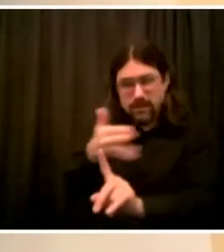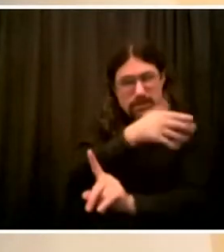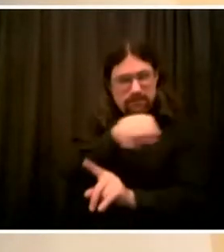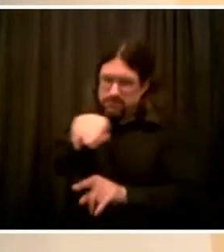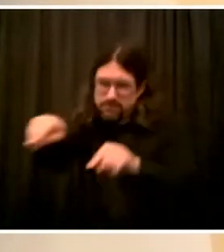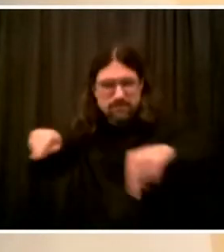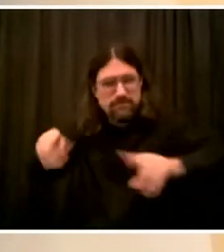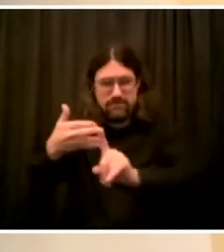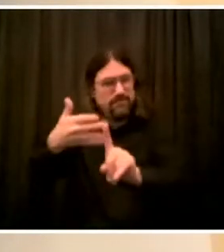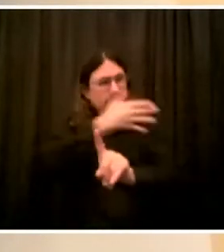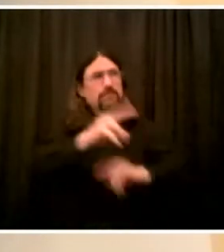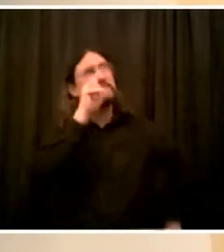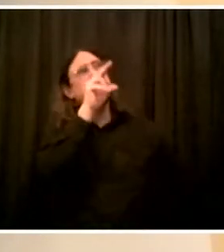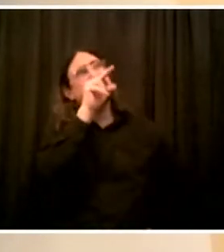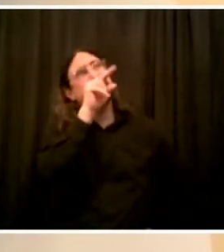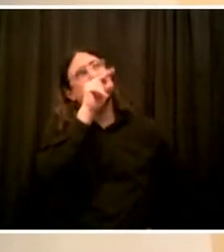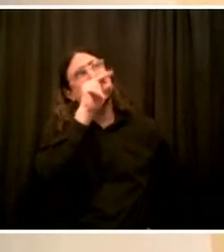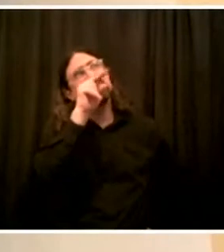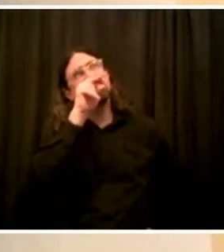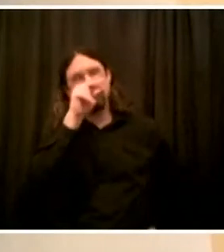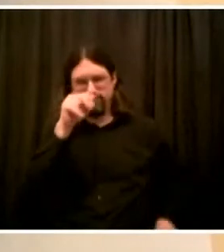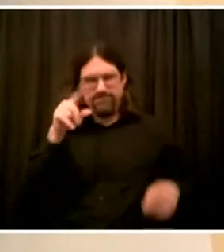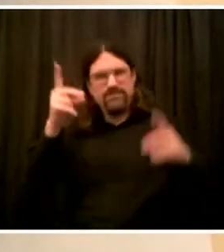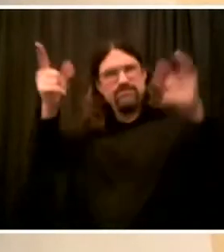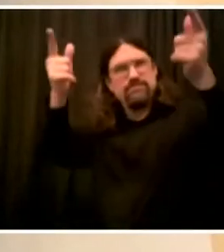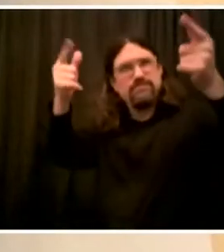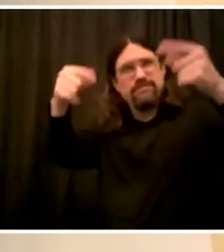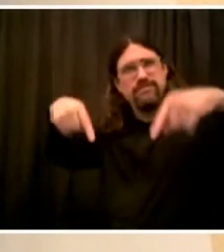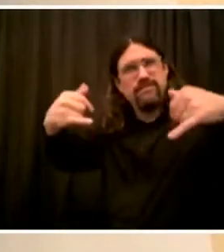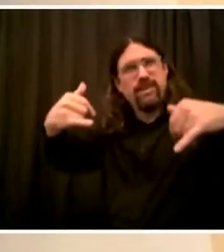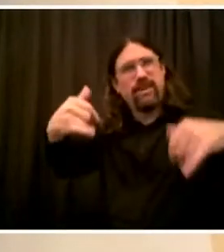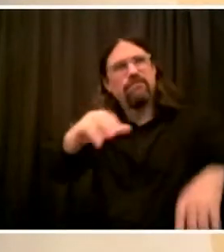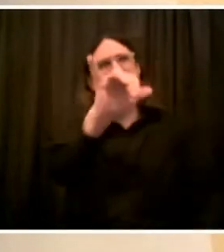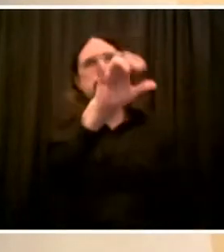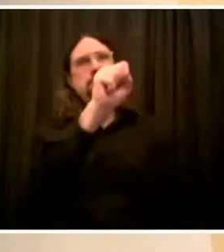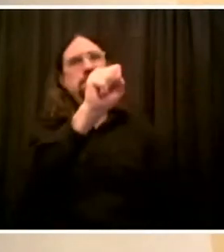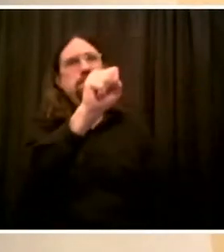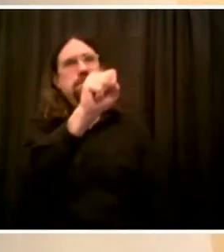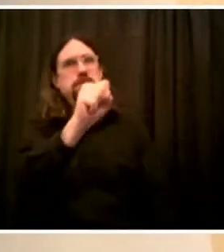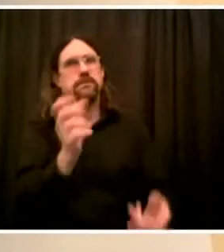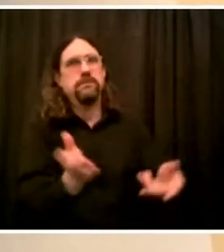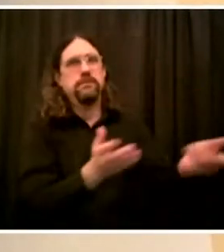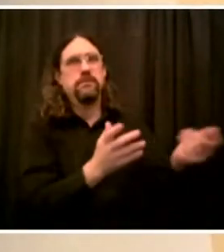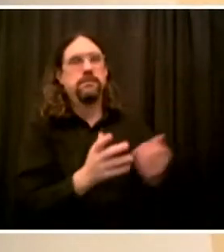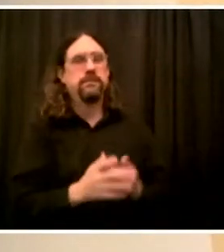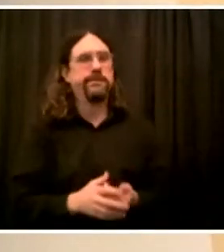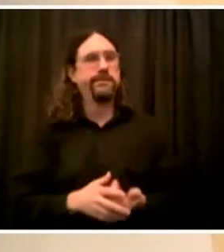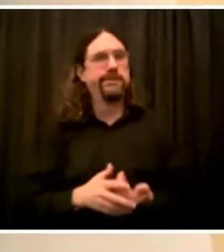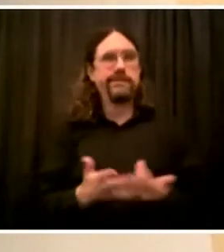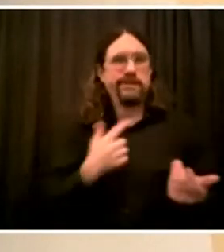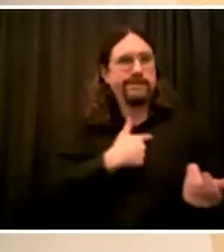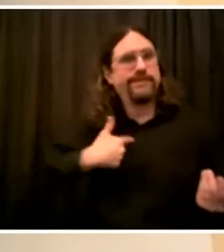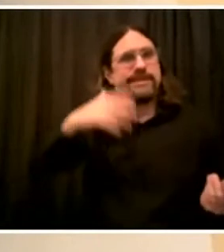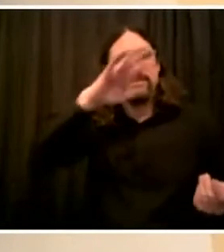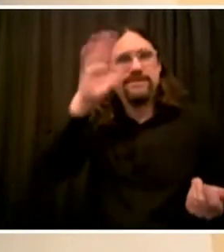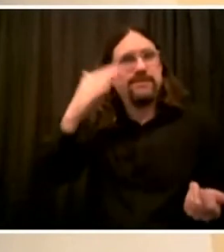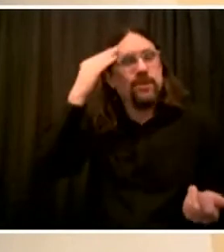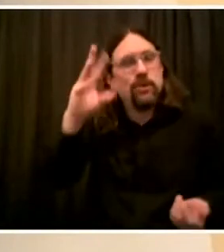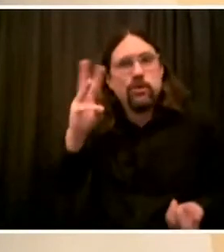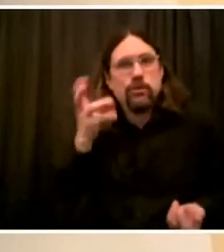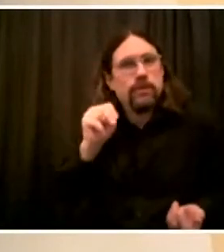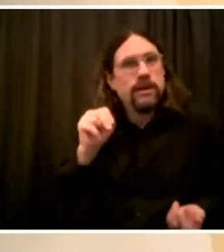a particular night. But for the people who are saying yes, they're saying yes because they want to give it a try, and then they're not quite